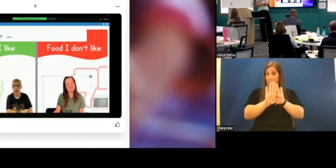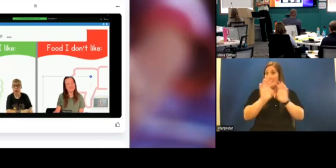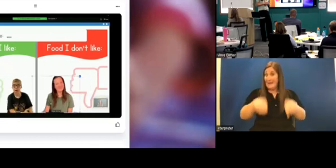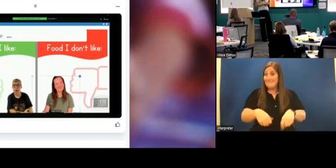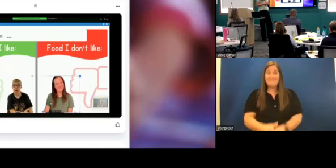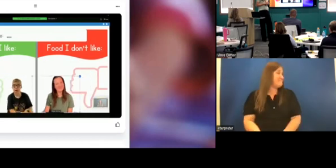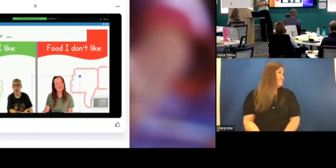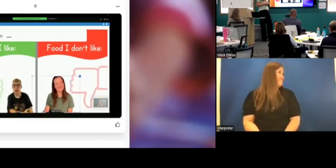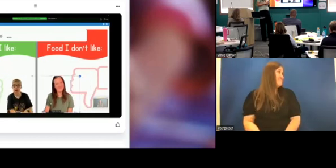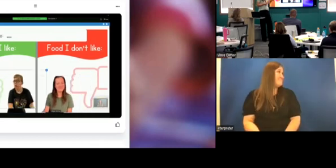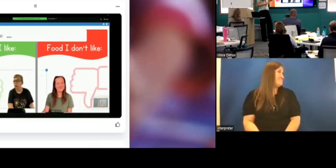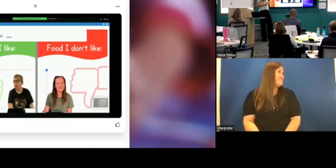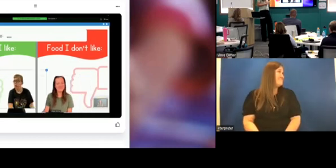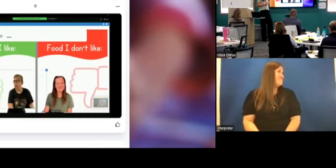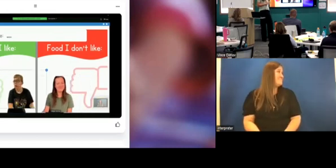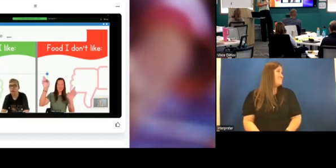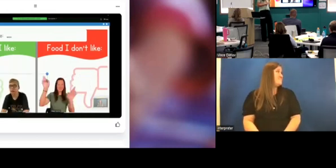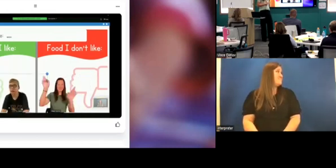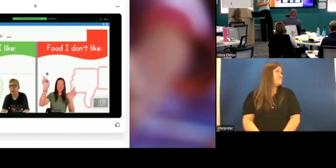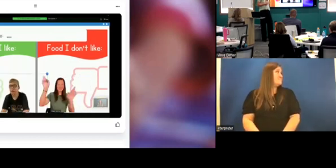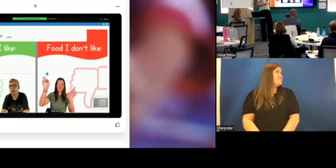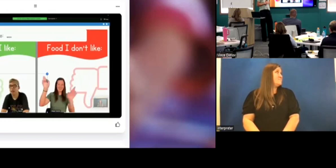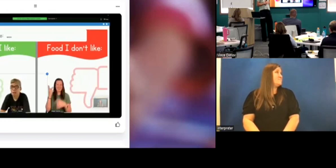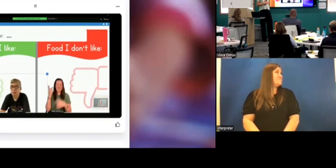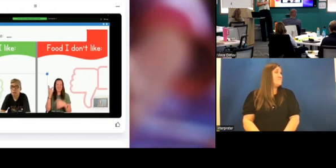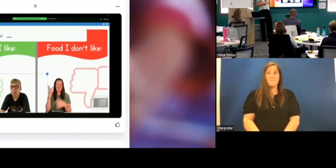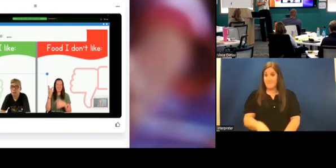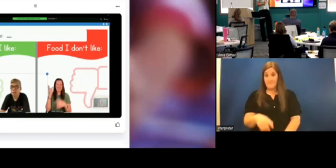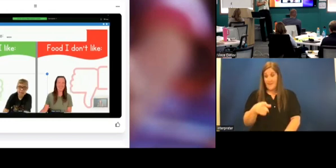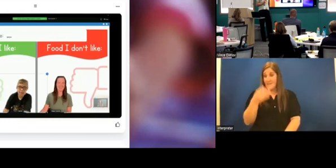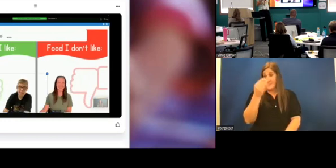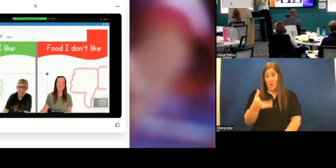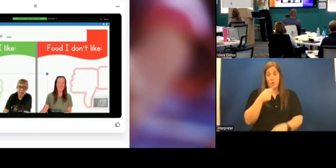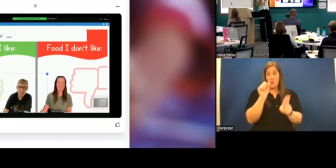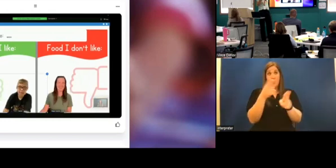See how that, and you can use whatever